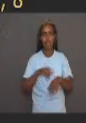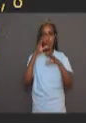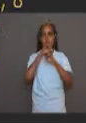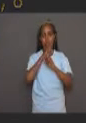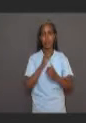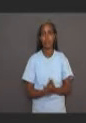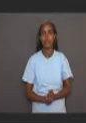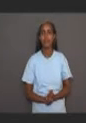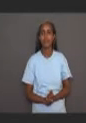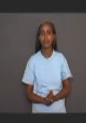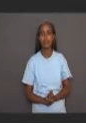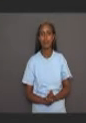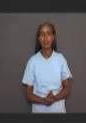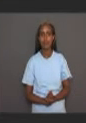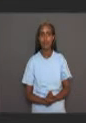Time's up.